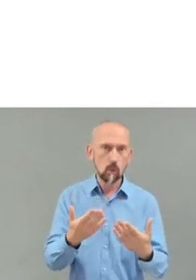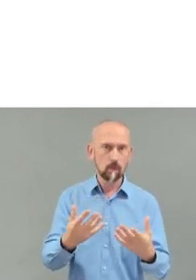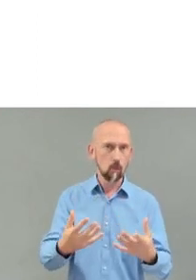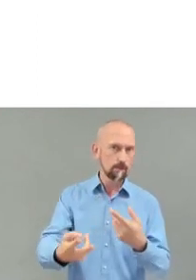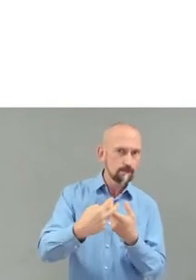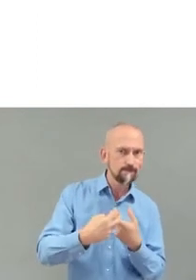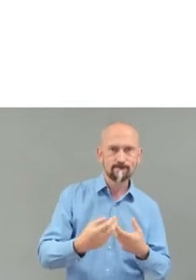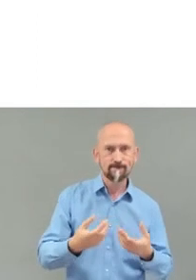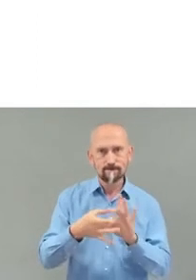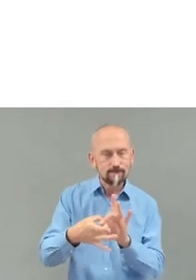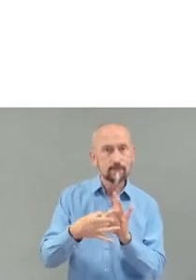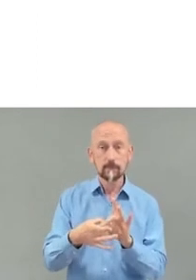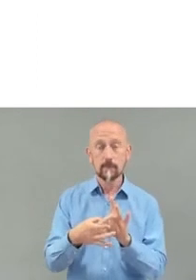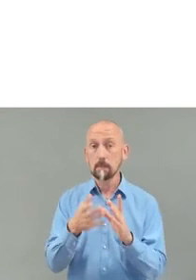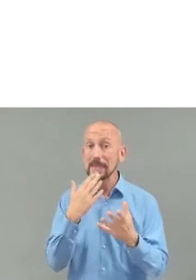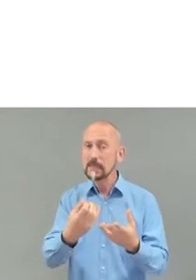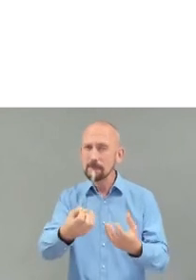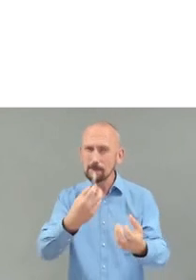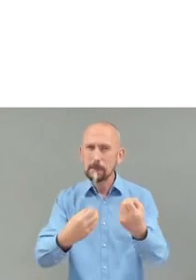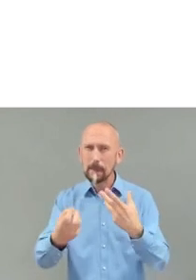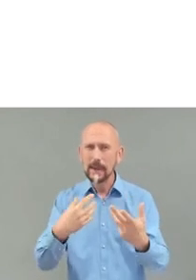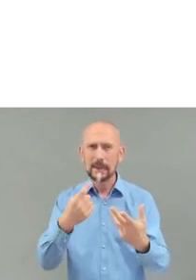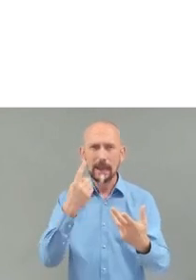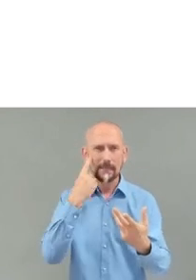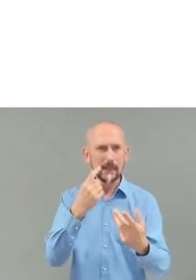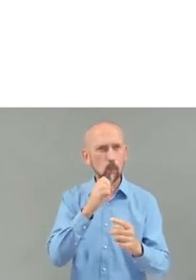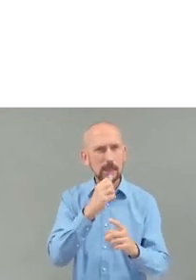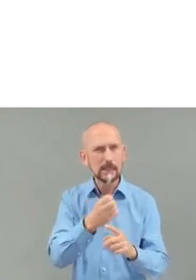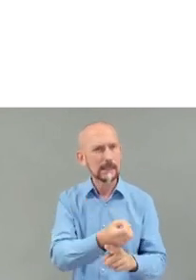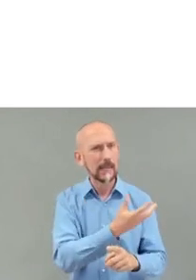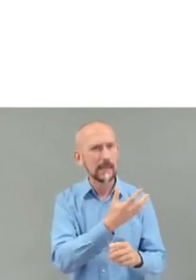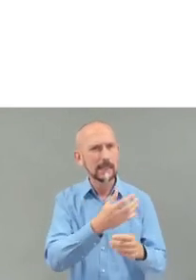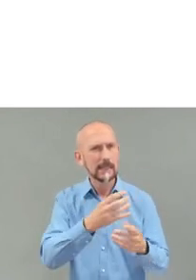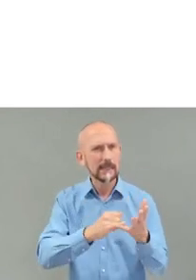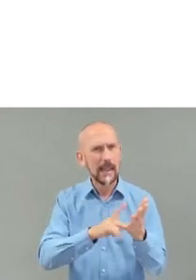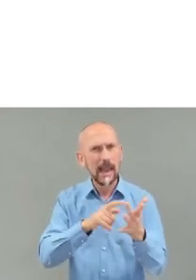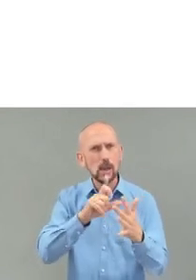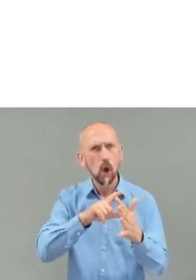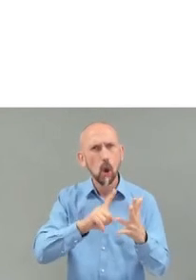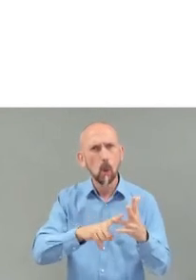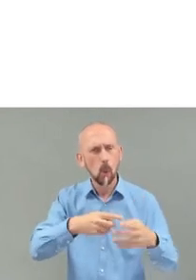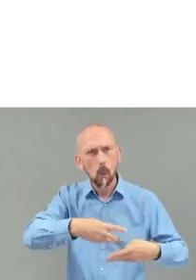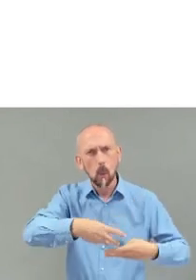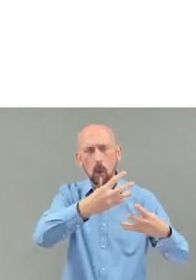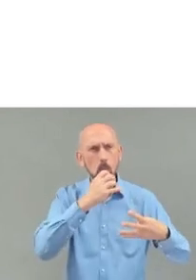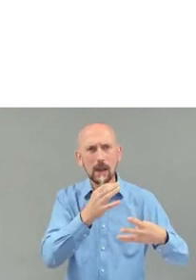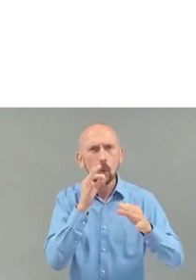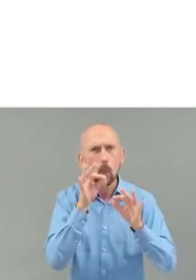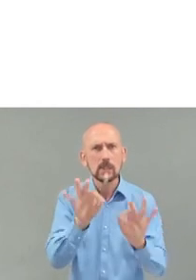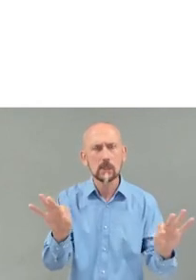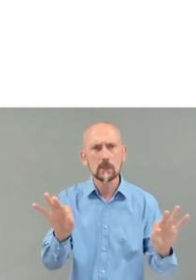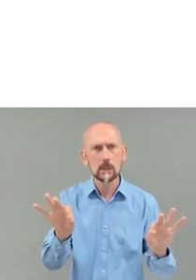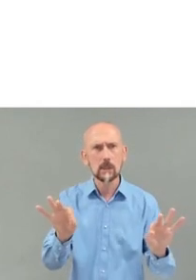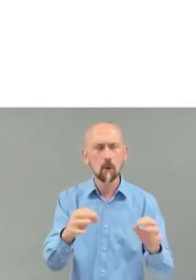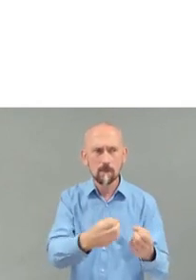your feedback on your session. I think that's coming up in the Slido window, so do take a moment to give us your feedback there. We're really